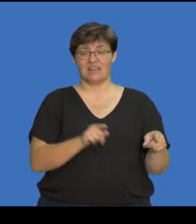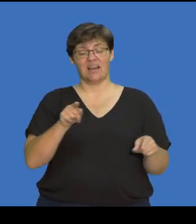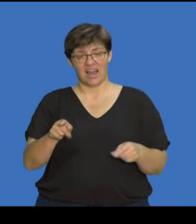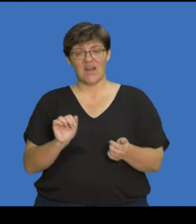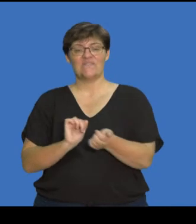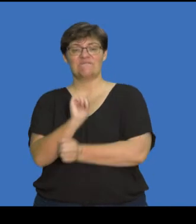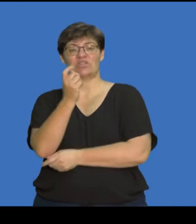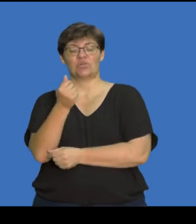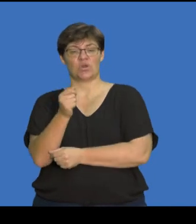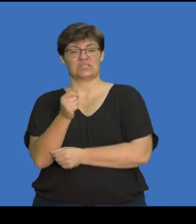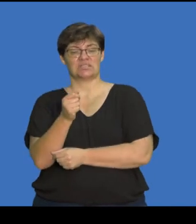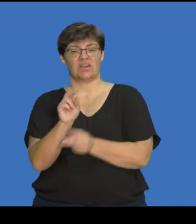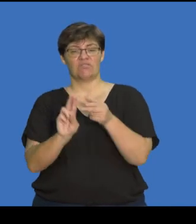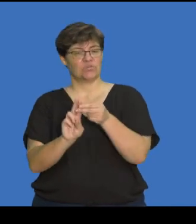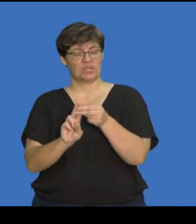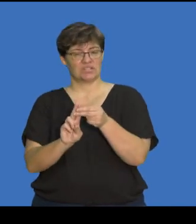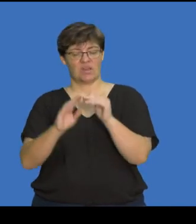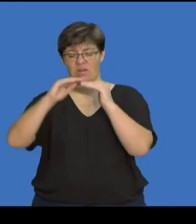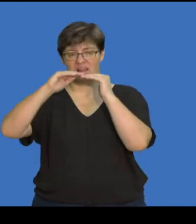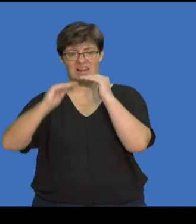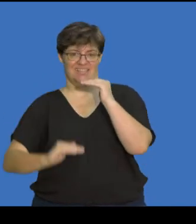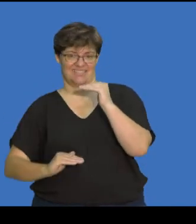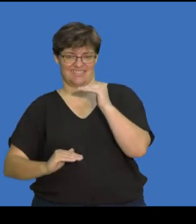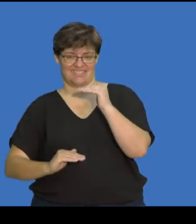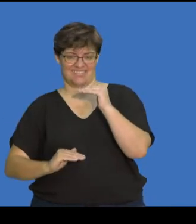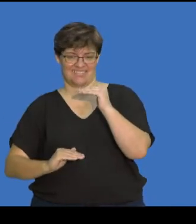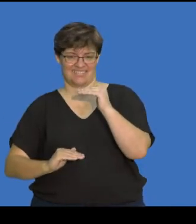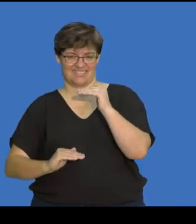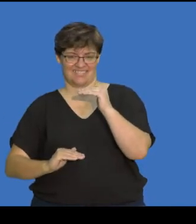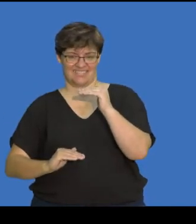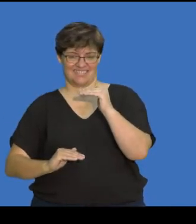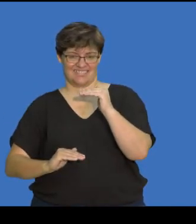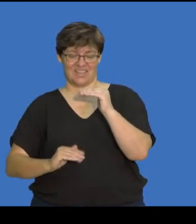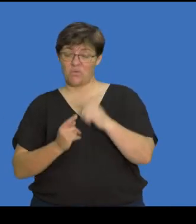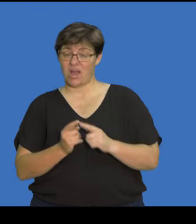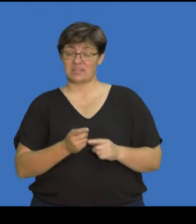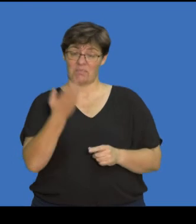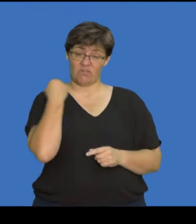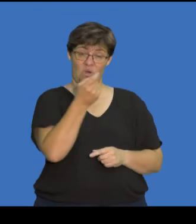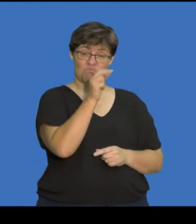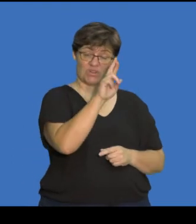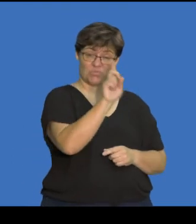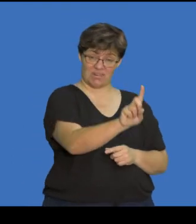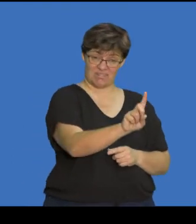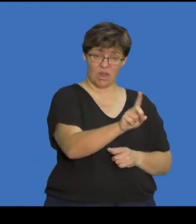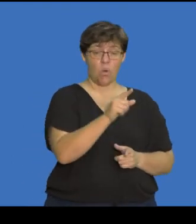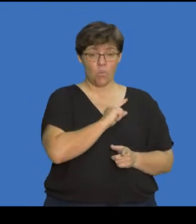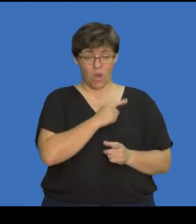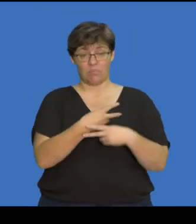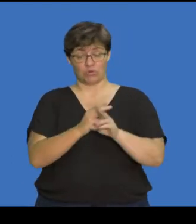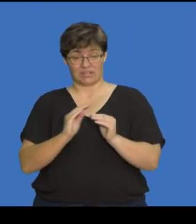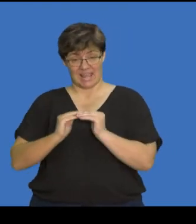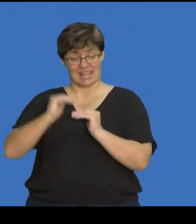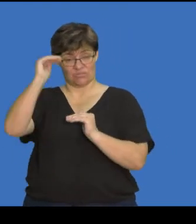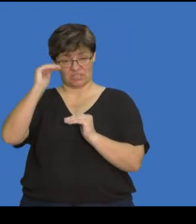per unit will decline. Clearly, it was 1 Rand, but because we increased the production, the